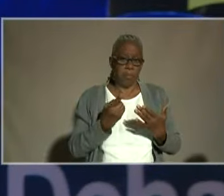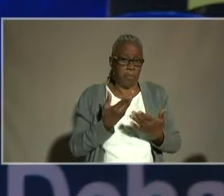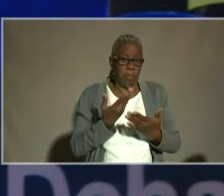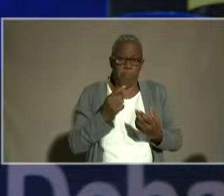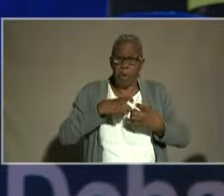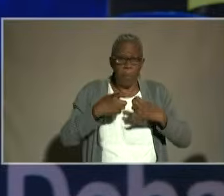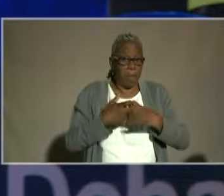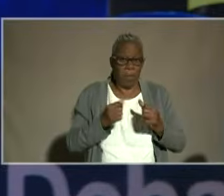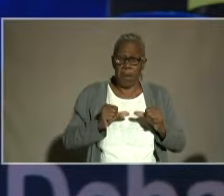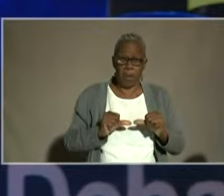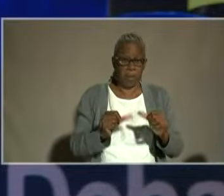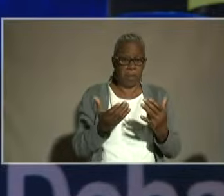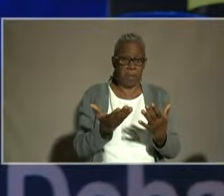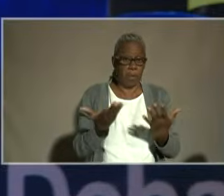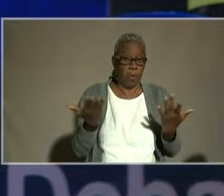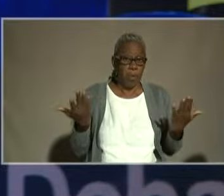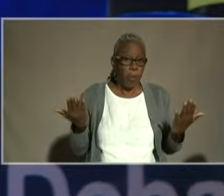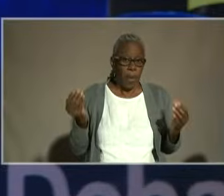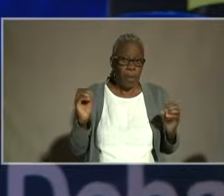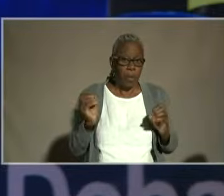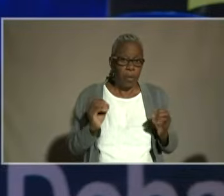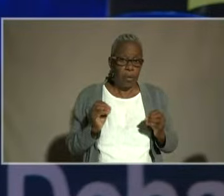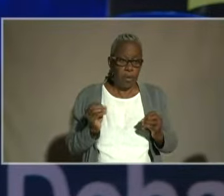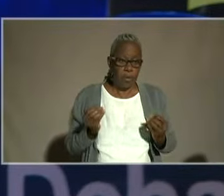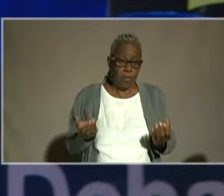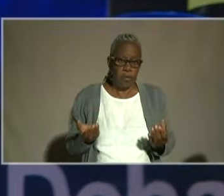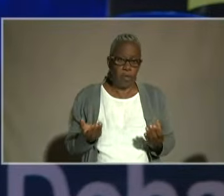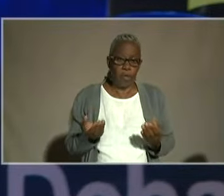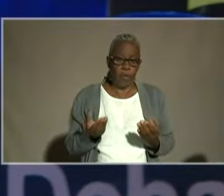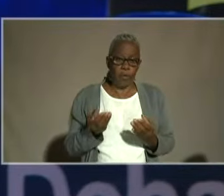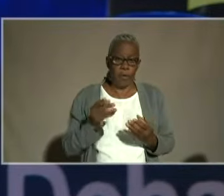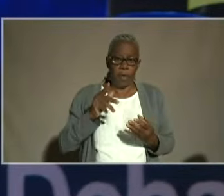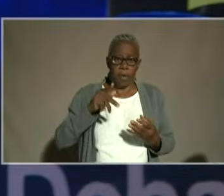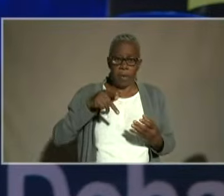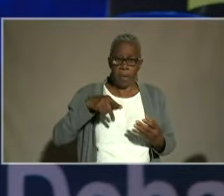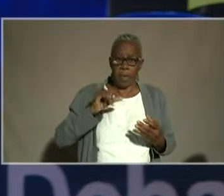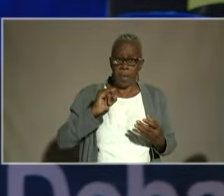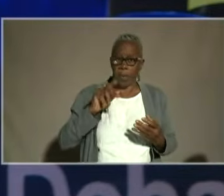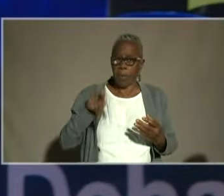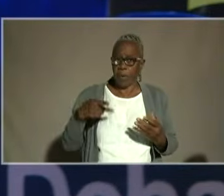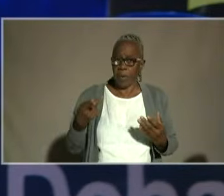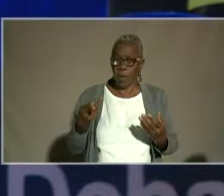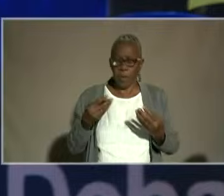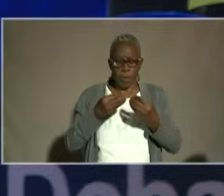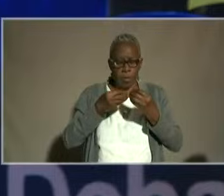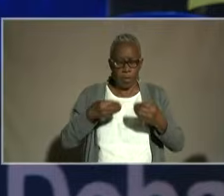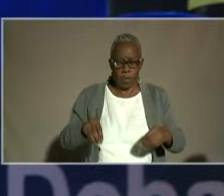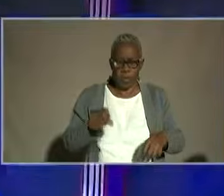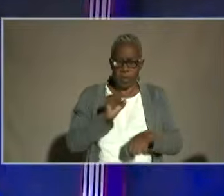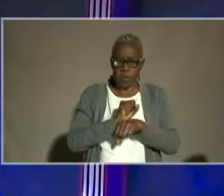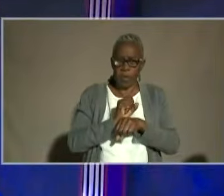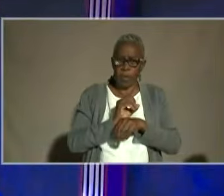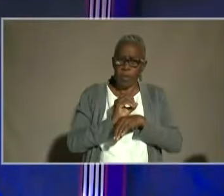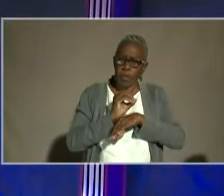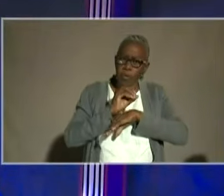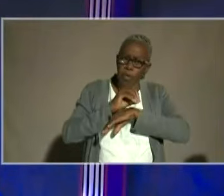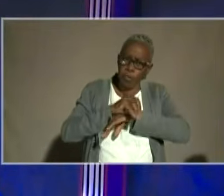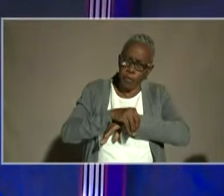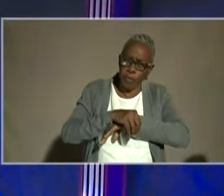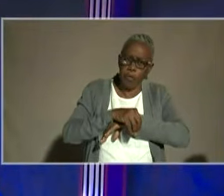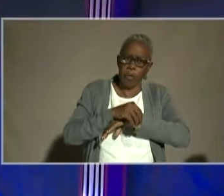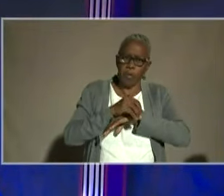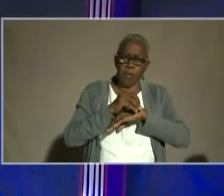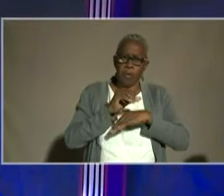Why isn't more being done to force the KSAMC and the NEPA to do their jobs to enforce the building